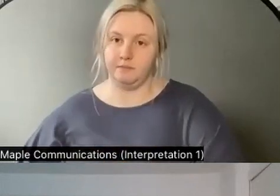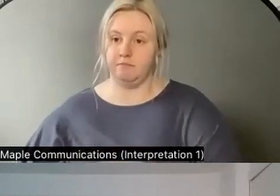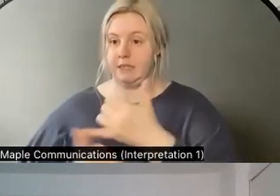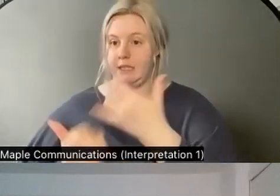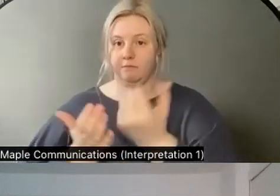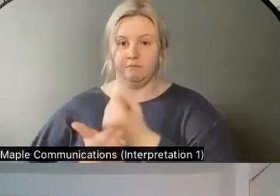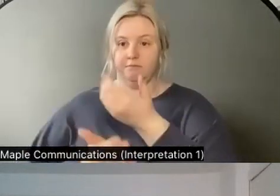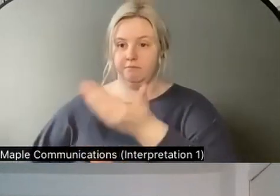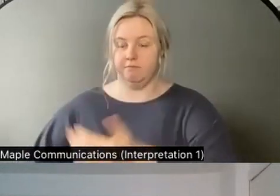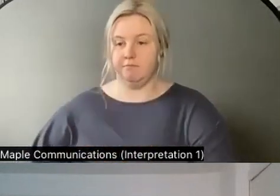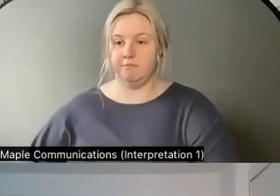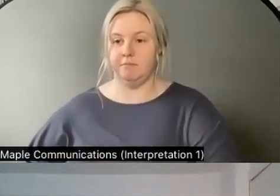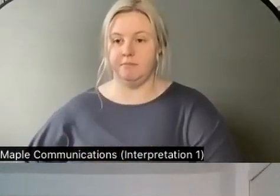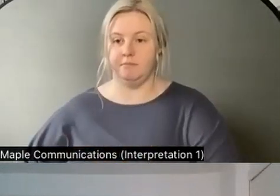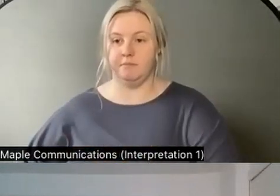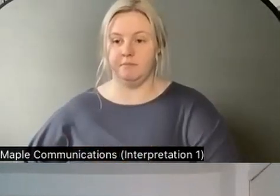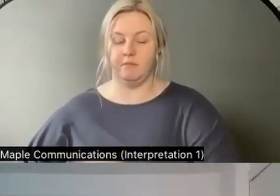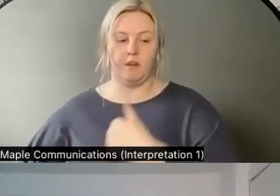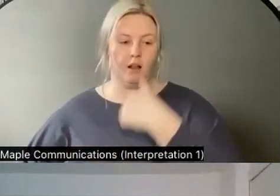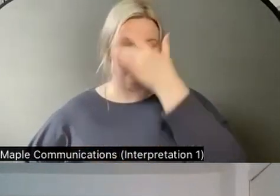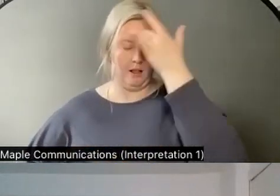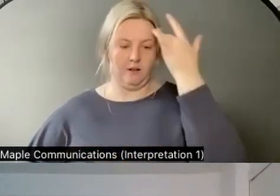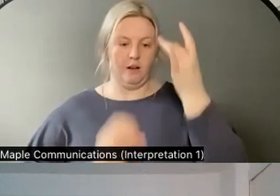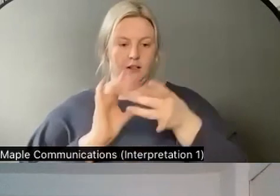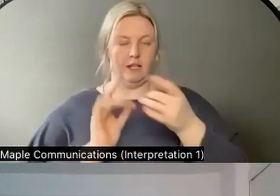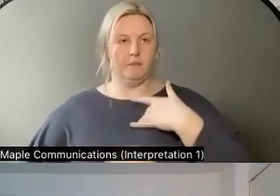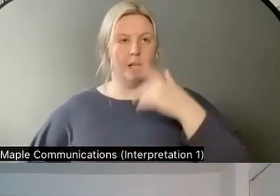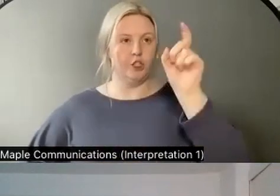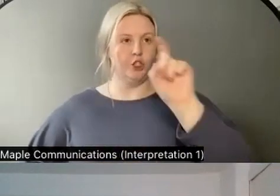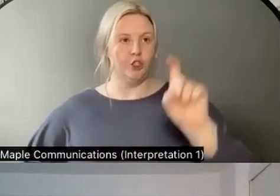I forgot to say that I would spray